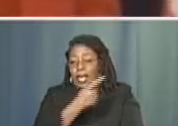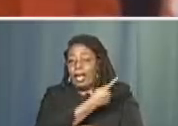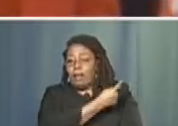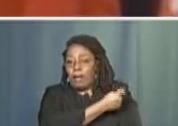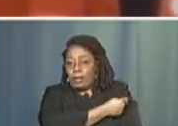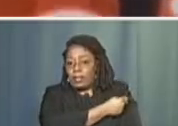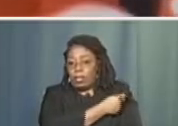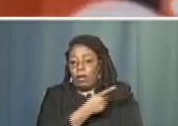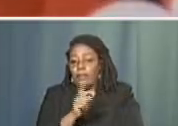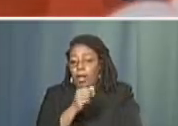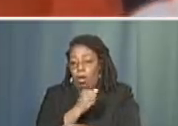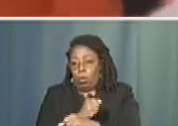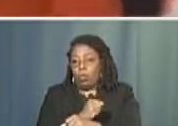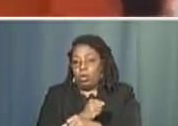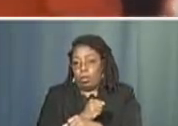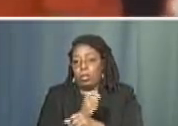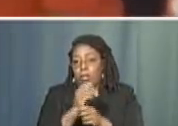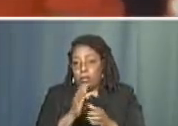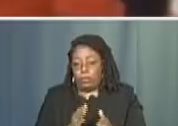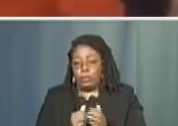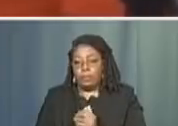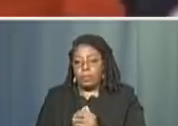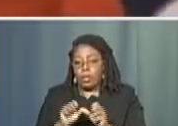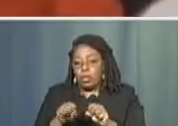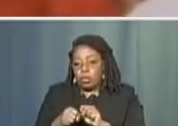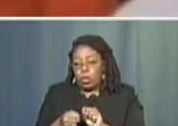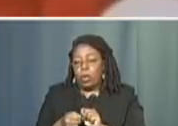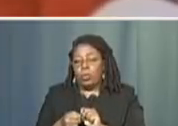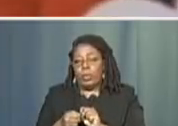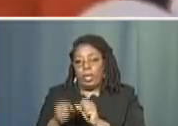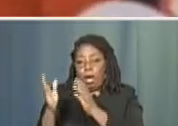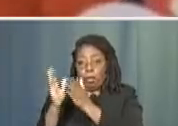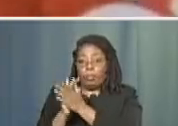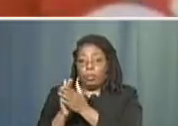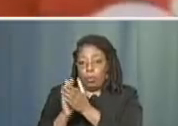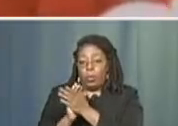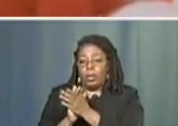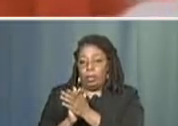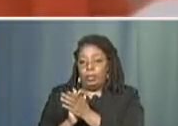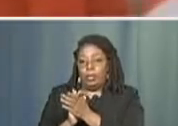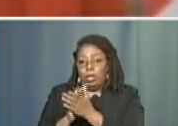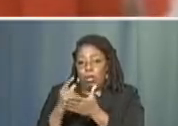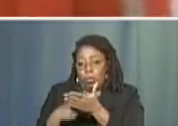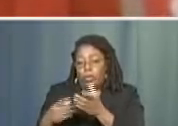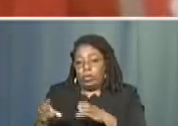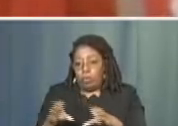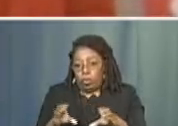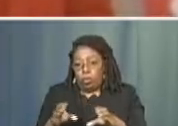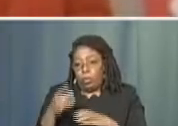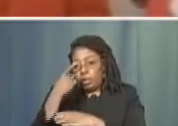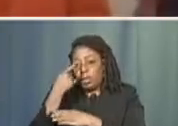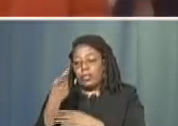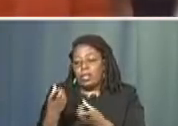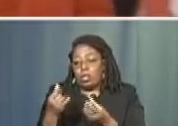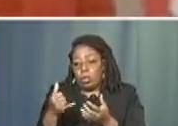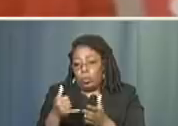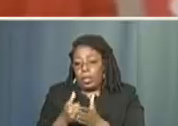of their employees as possible. And so we really applaud these type of initiatives because, first of all, they did it on their own